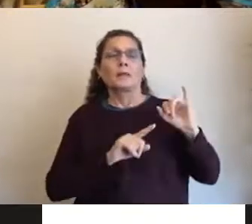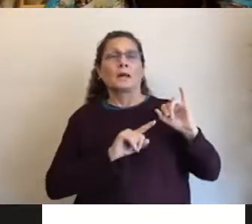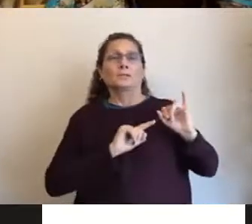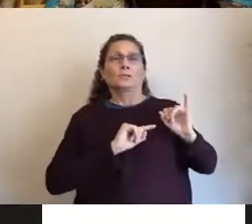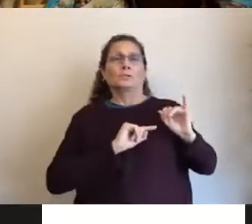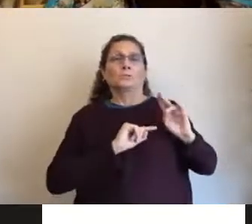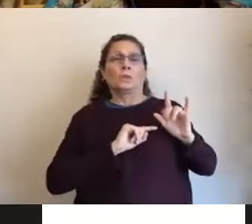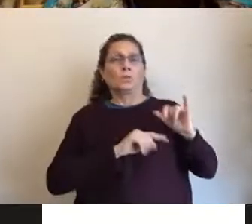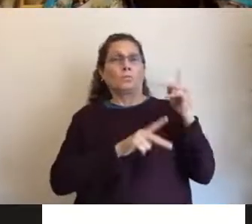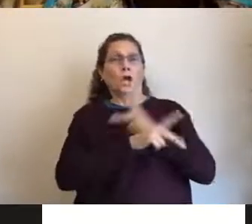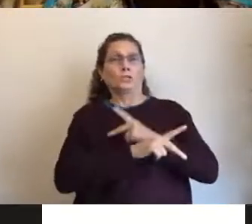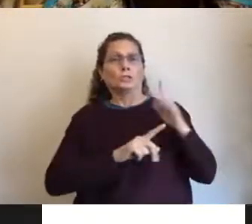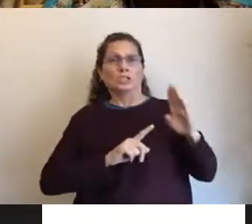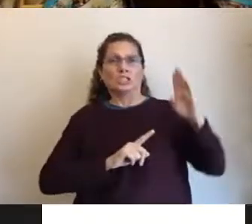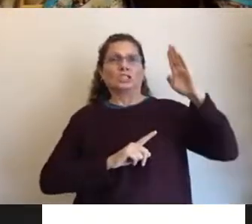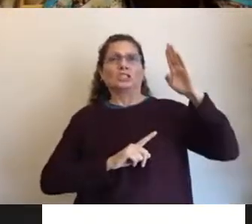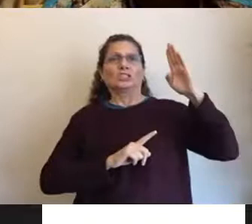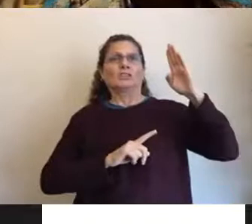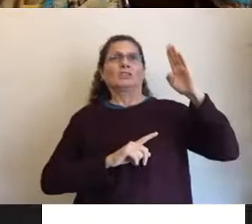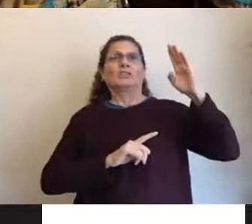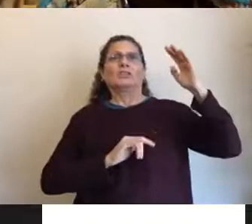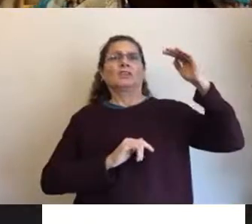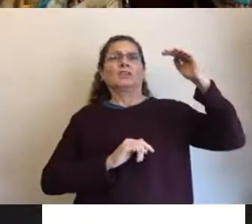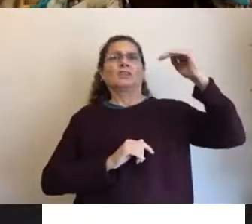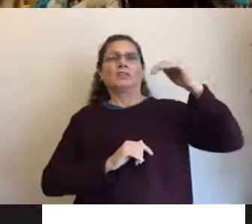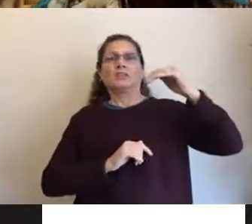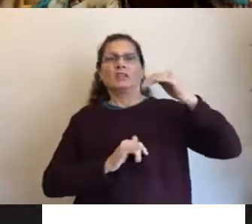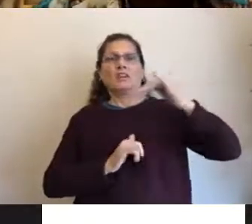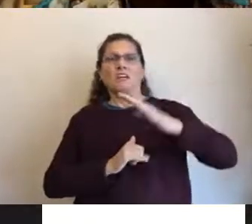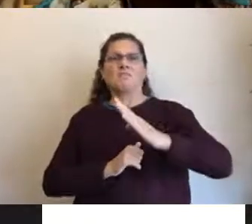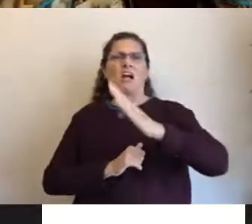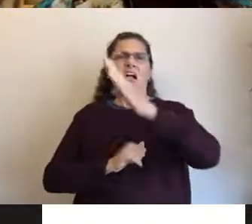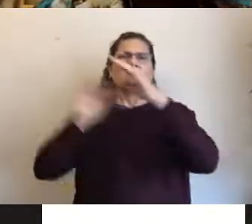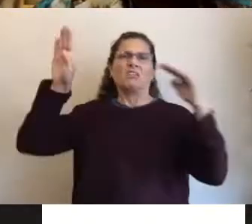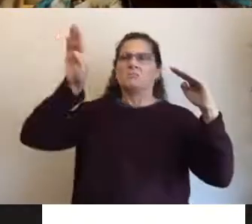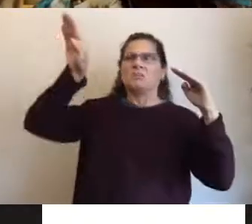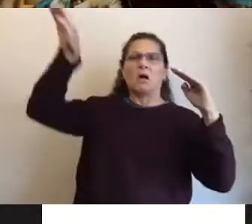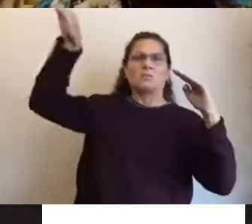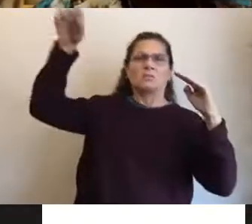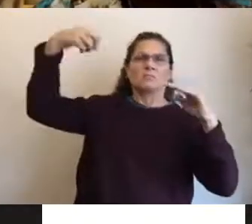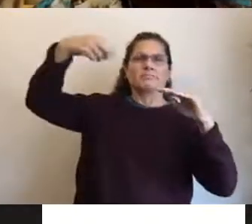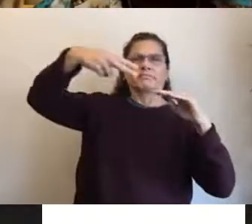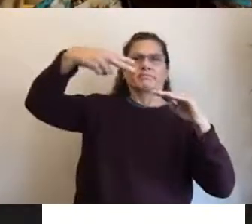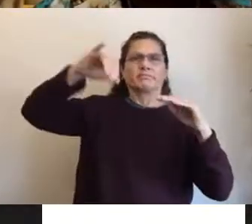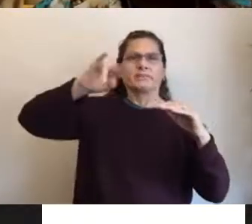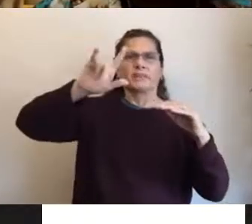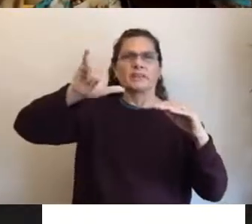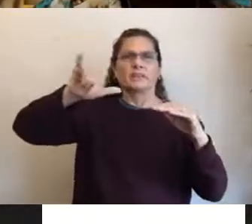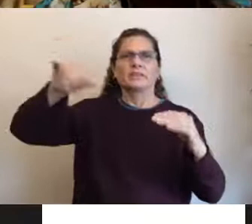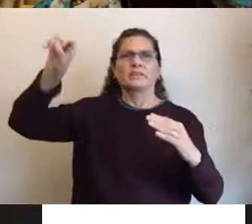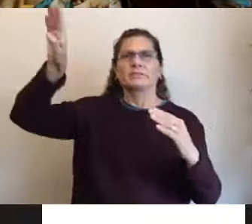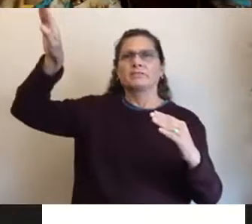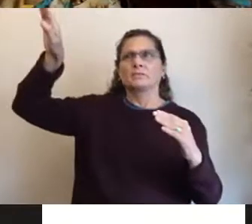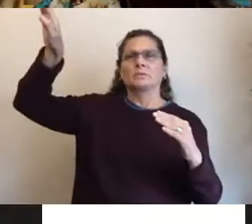in testing does not explain the increase in cases. The COVID-19 case numbers are increasing due to